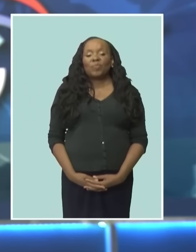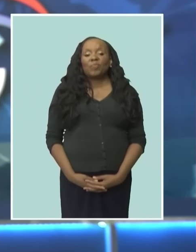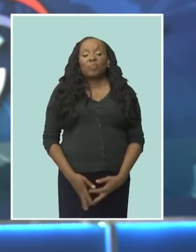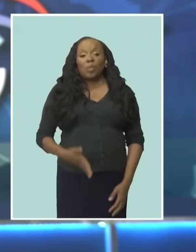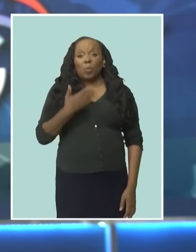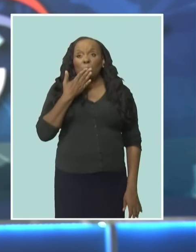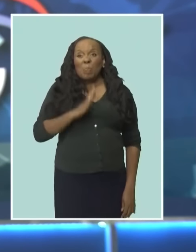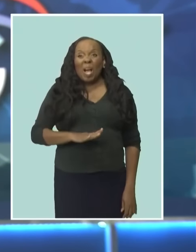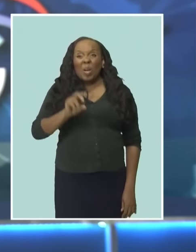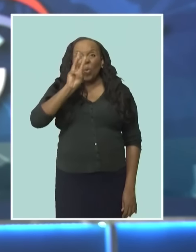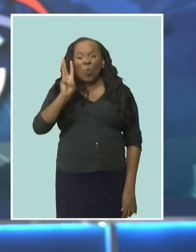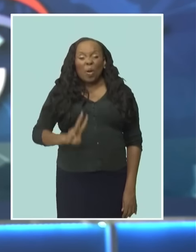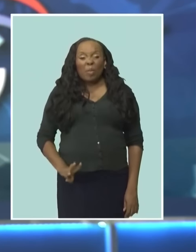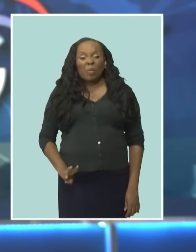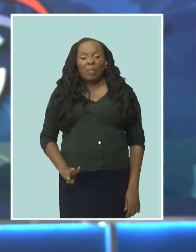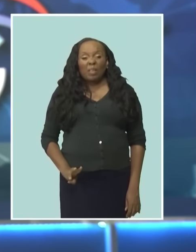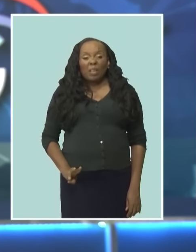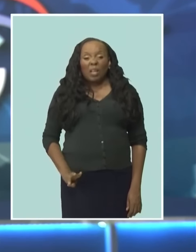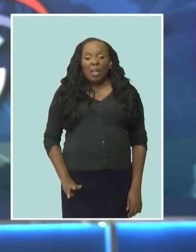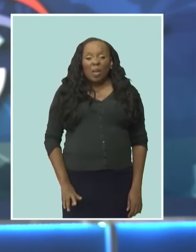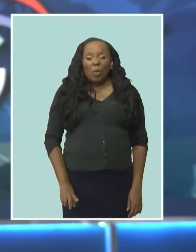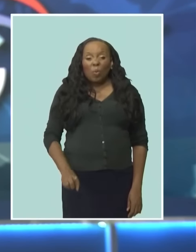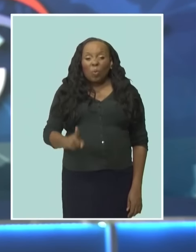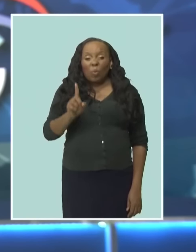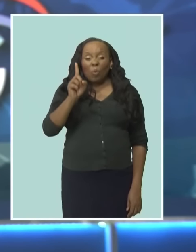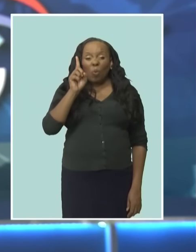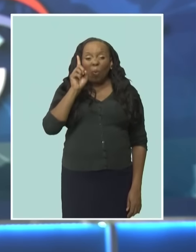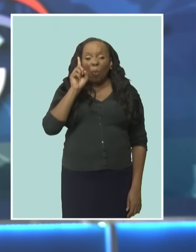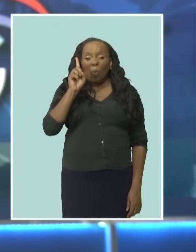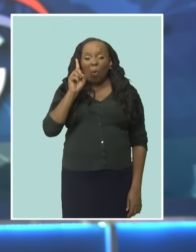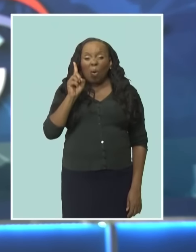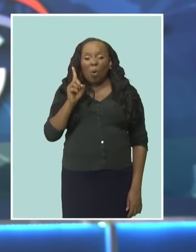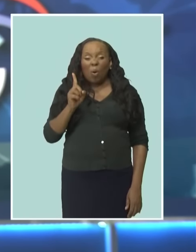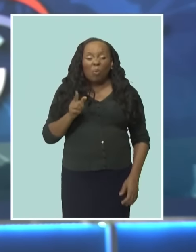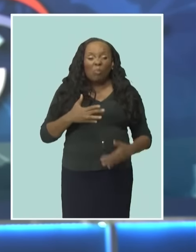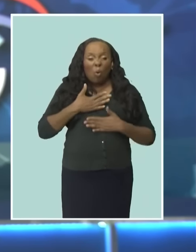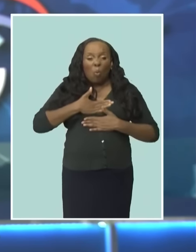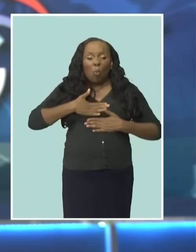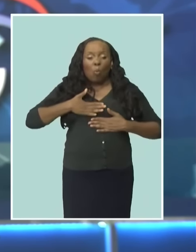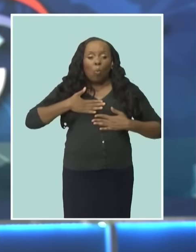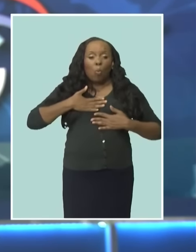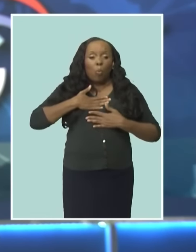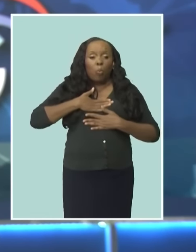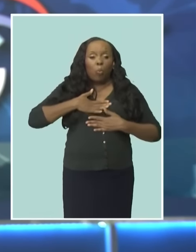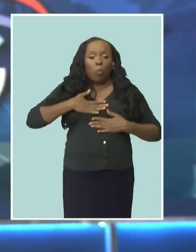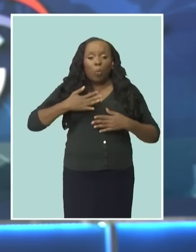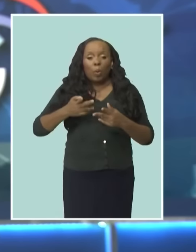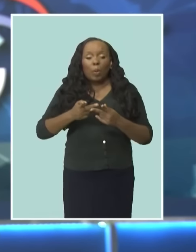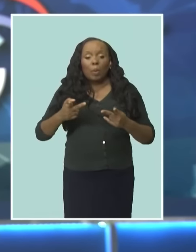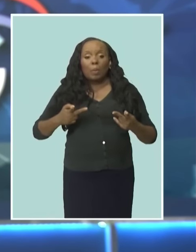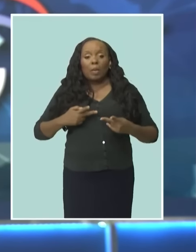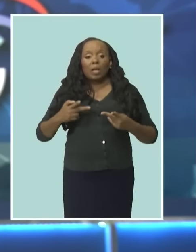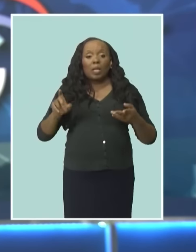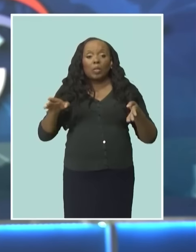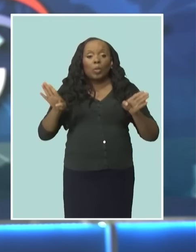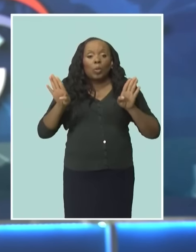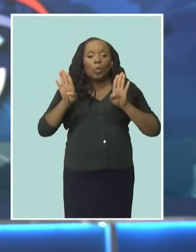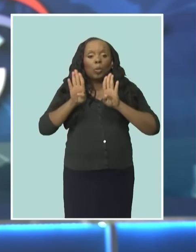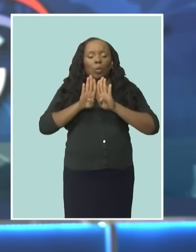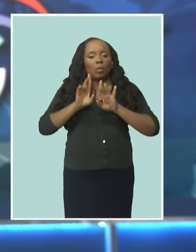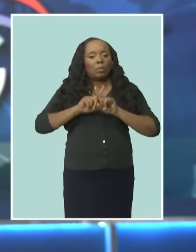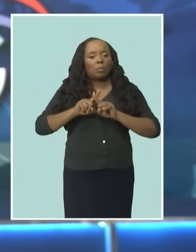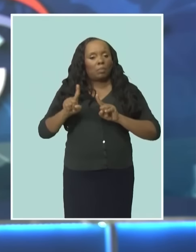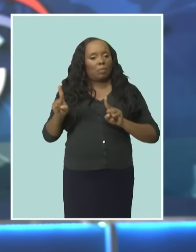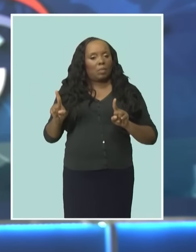Bad weather has forced one of Barbados' most popular entertainment spots to close its gates earlier than planned. But management at the